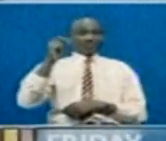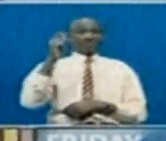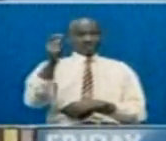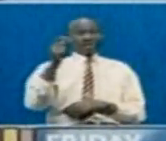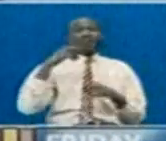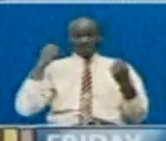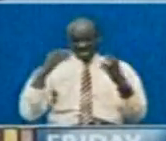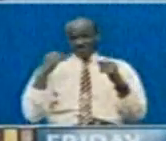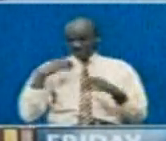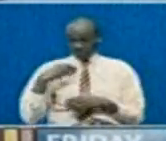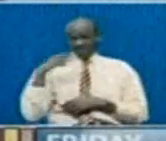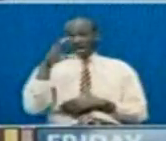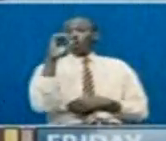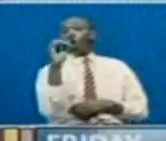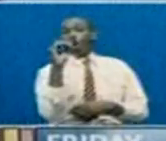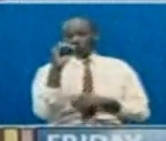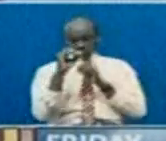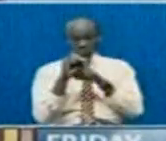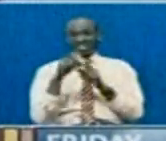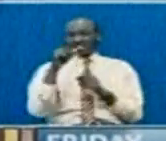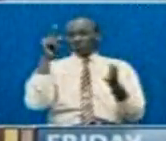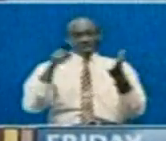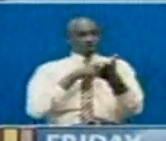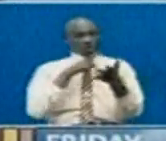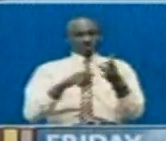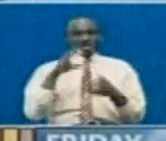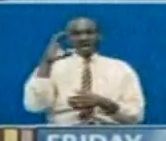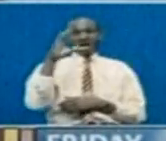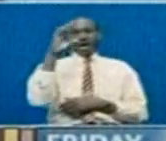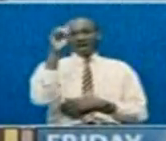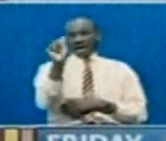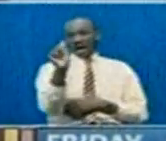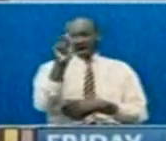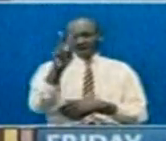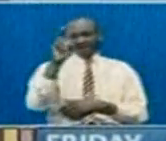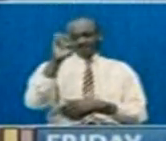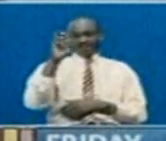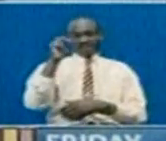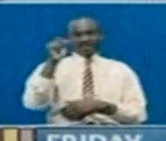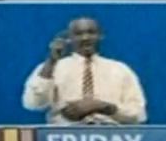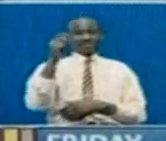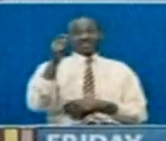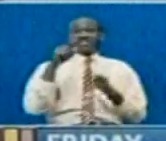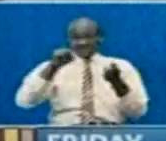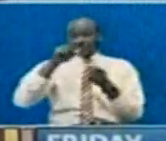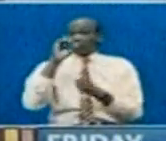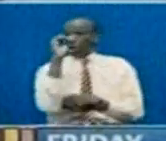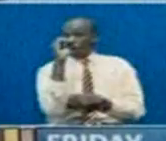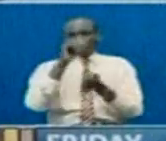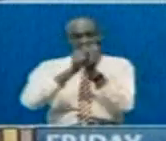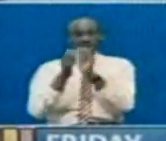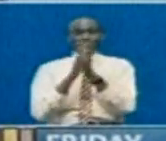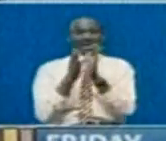covenant. Yes, covenant. Which is wrong. We say ka. Letter O takes the mid-central vowel sound